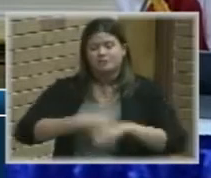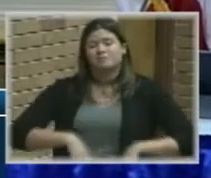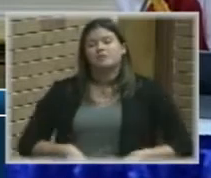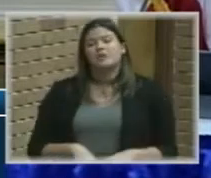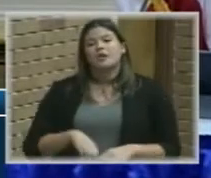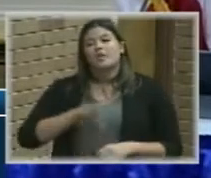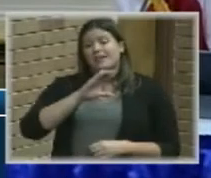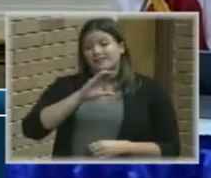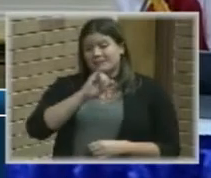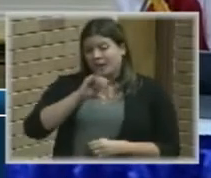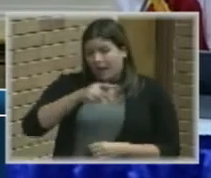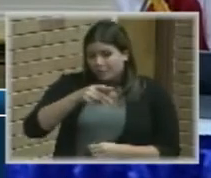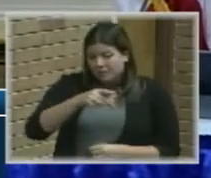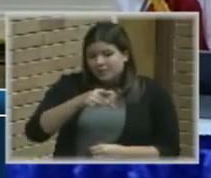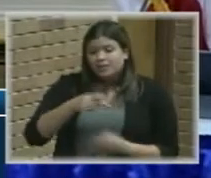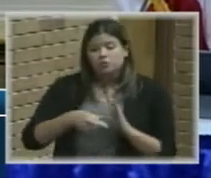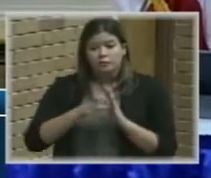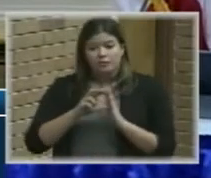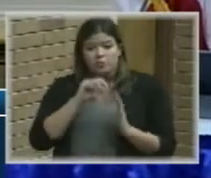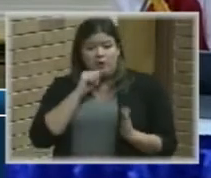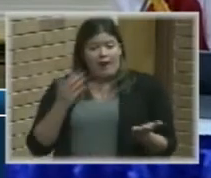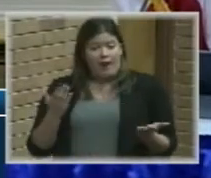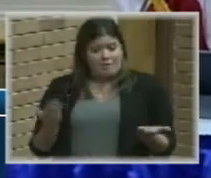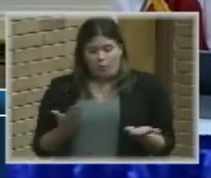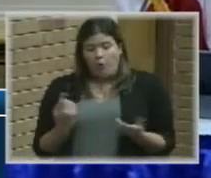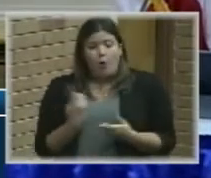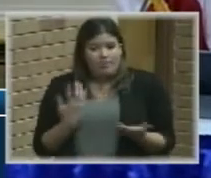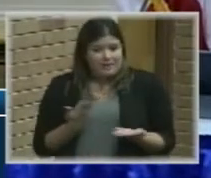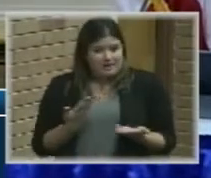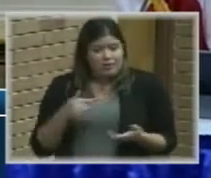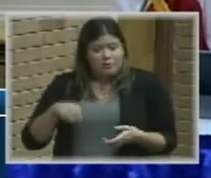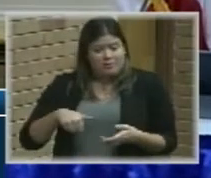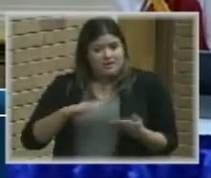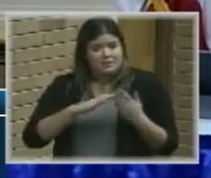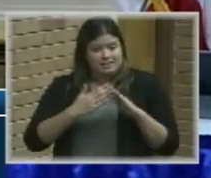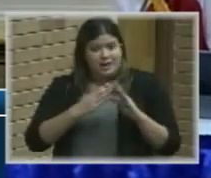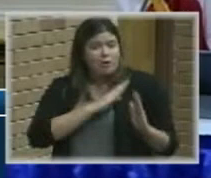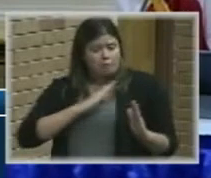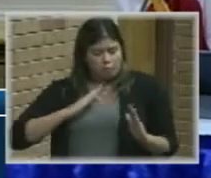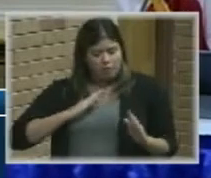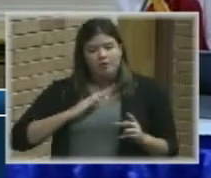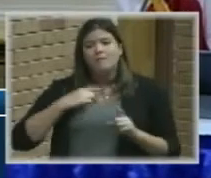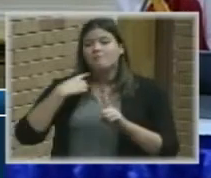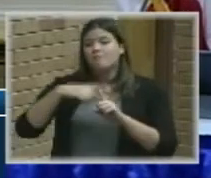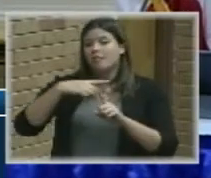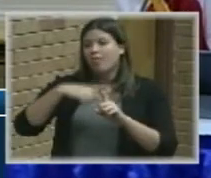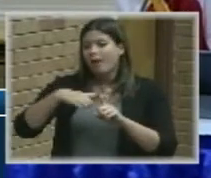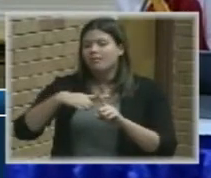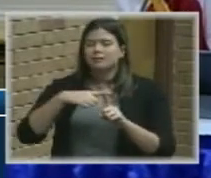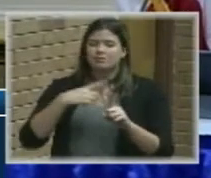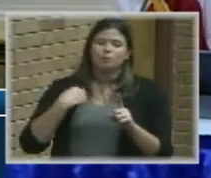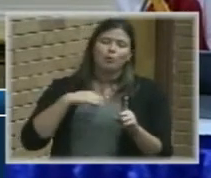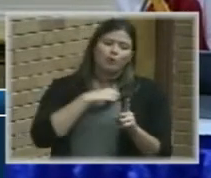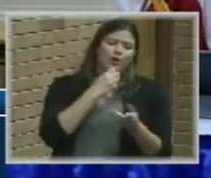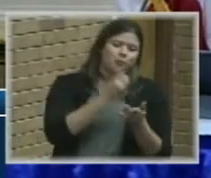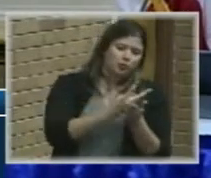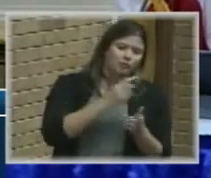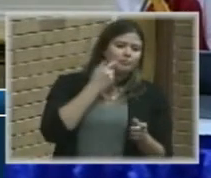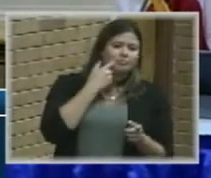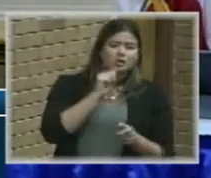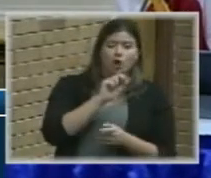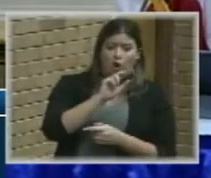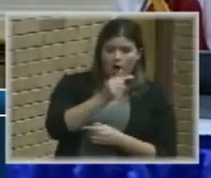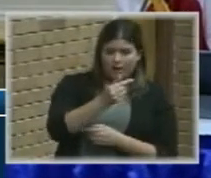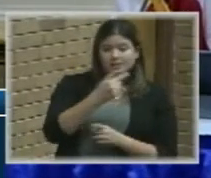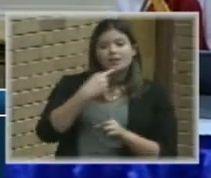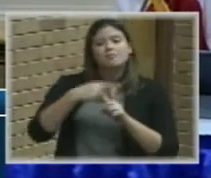is reviewed not only by this town board, and it was in fact approved in August, but it's also reviewed